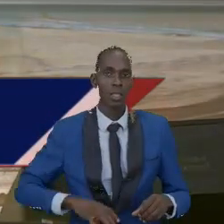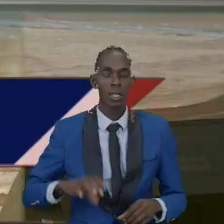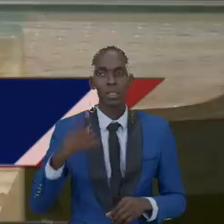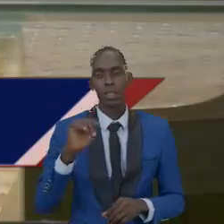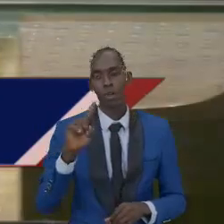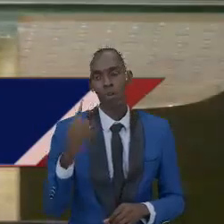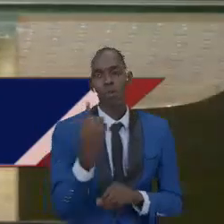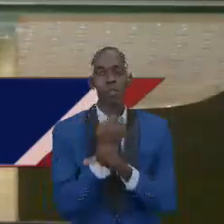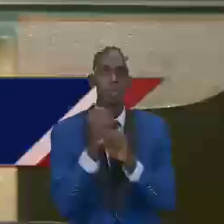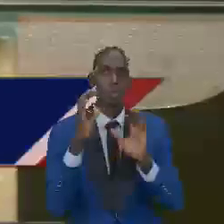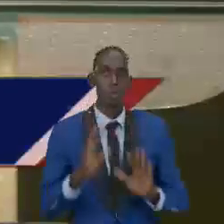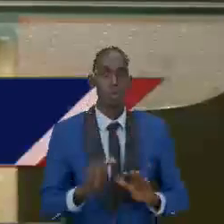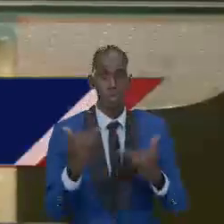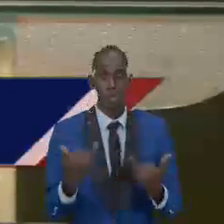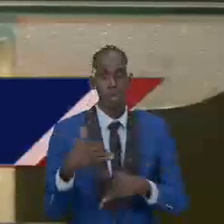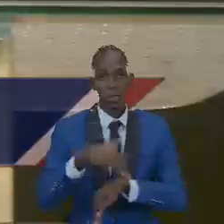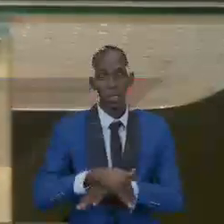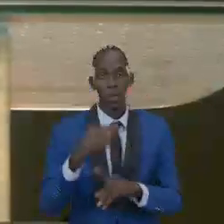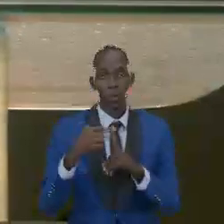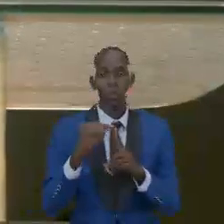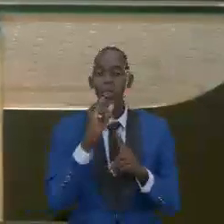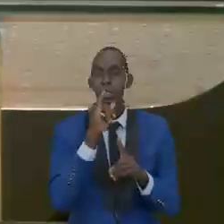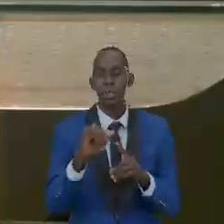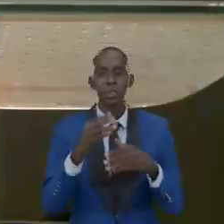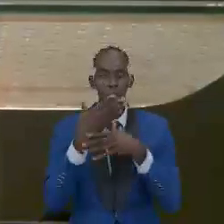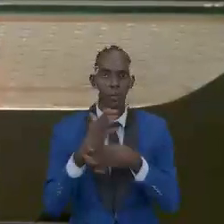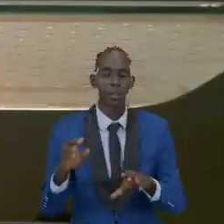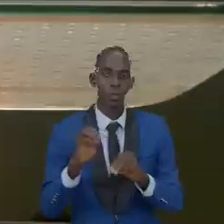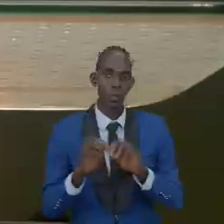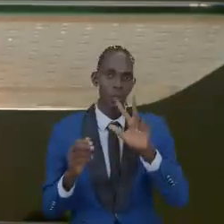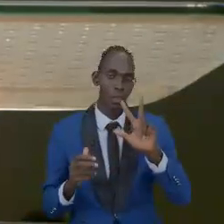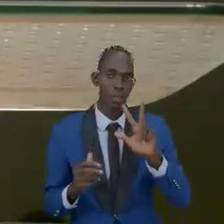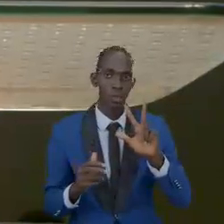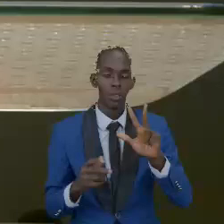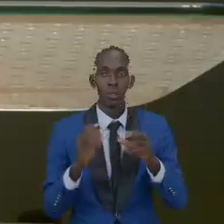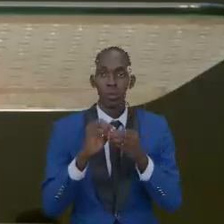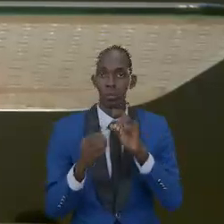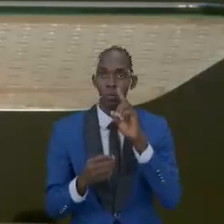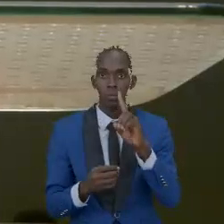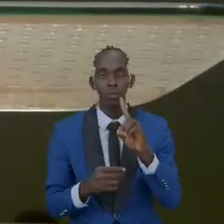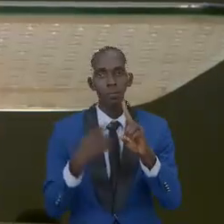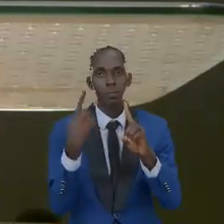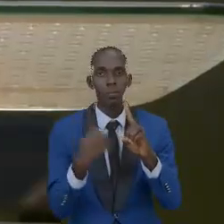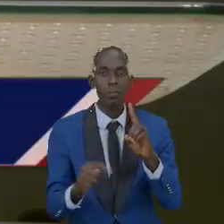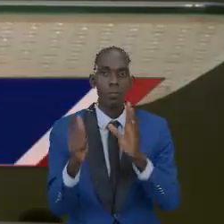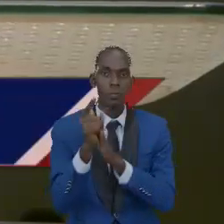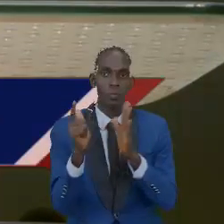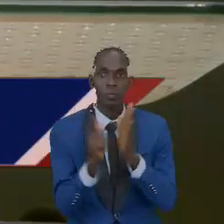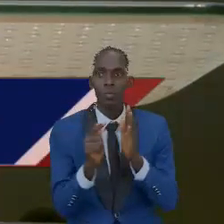message tonight is divided into three parts. Number one, the law without